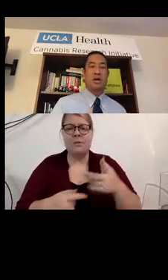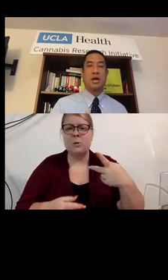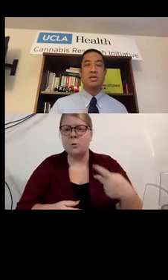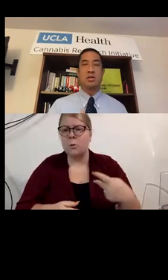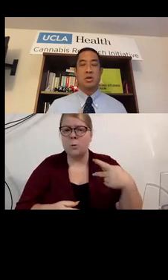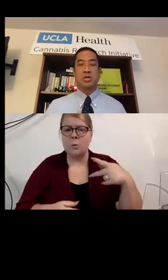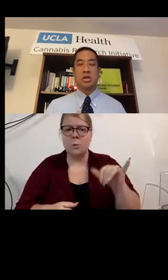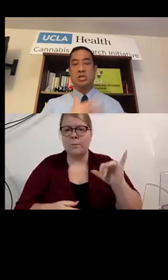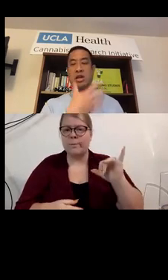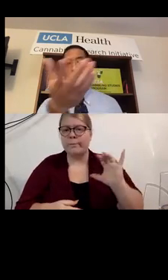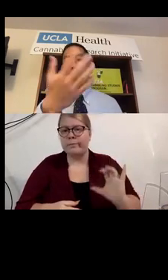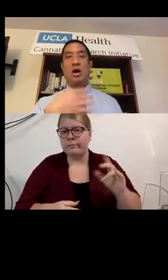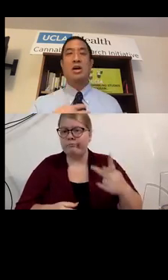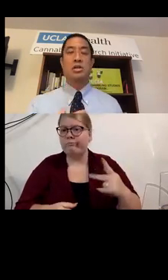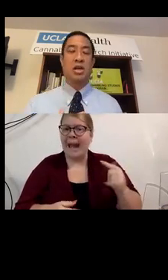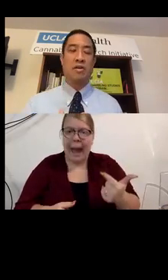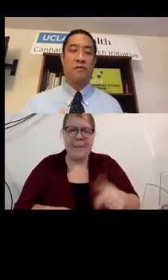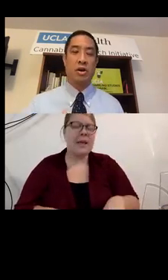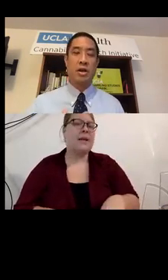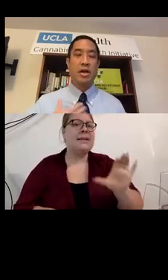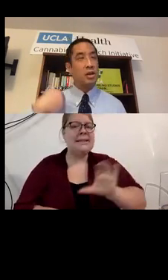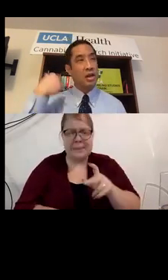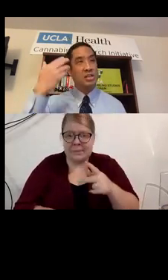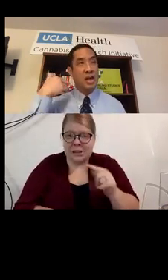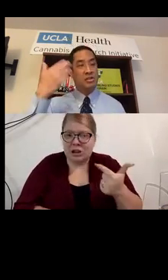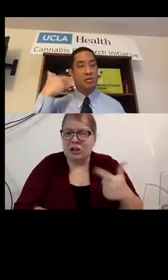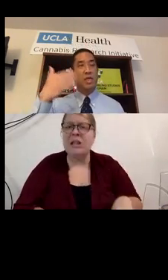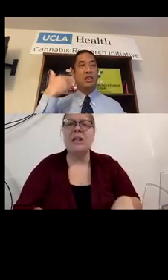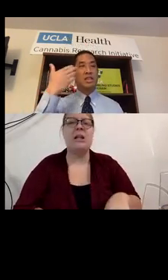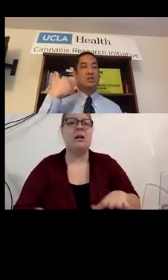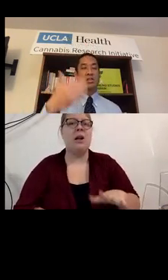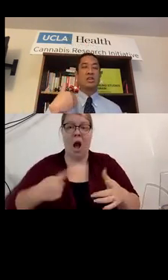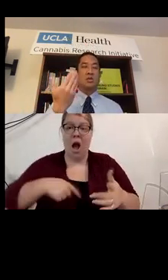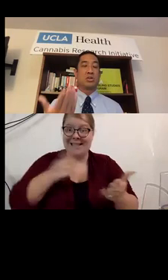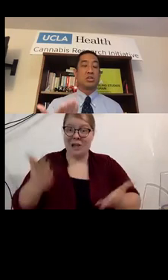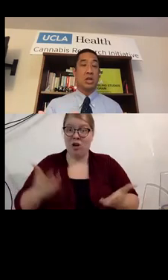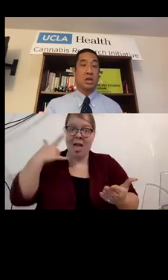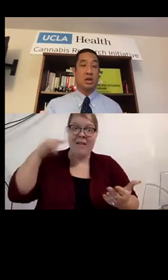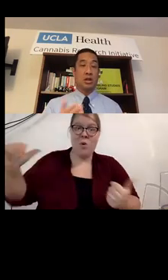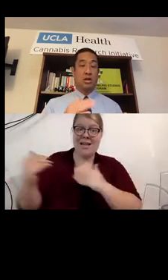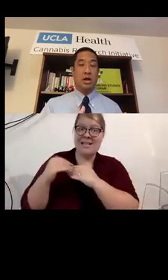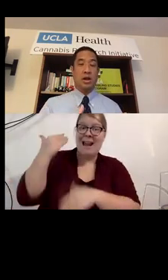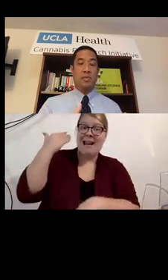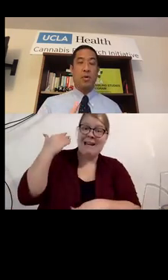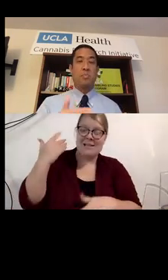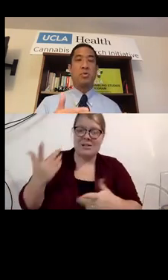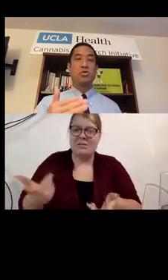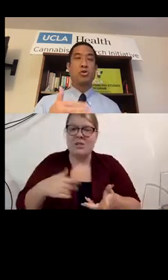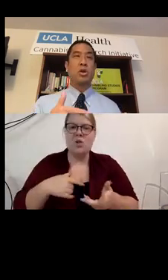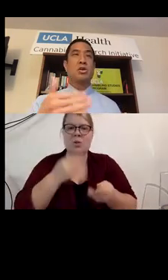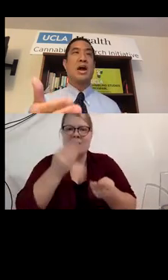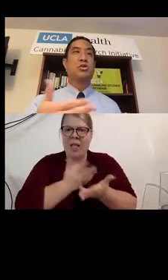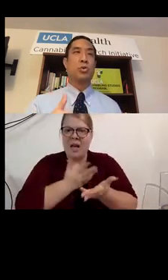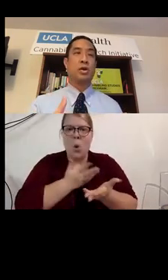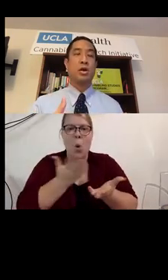over to NCPG, send them over to us at California to get a sense of these are the things that we're seeing in the clinic about what people are